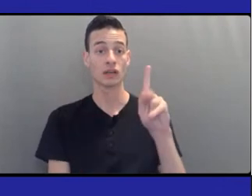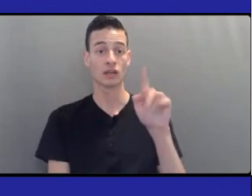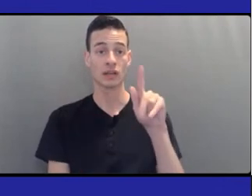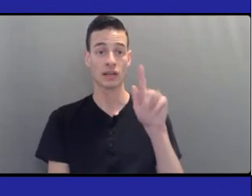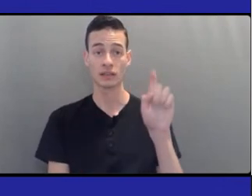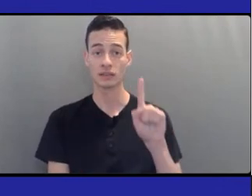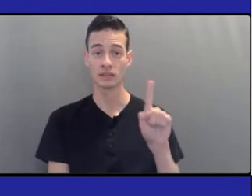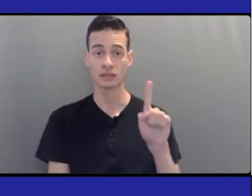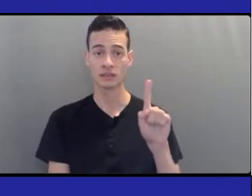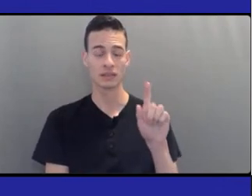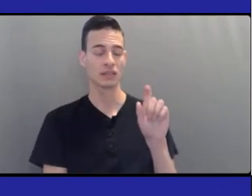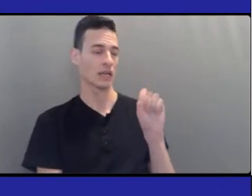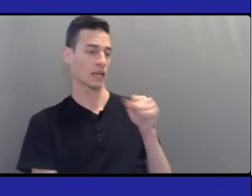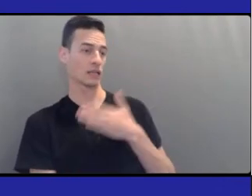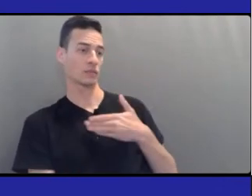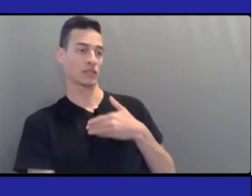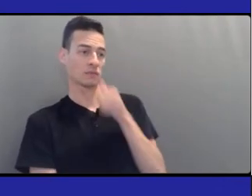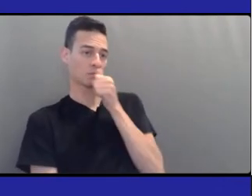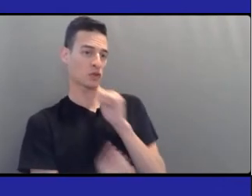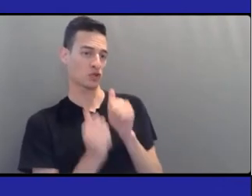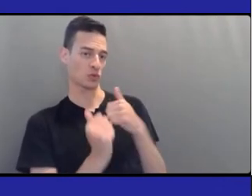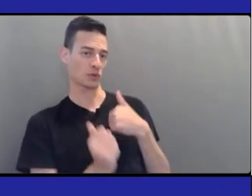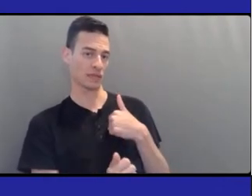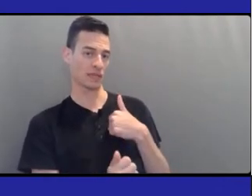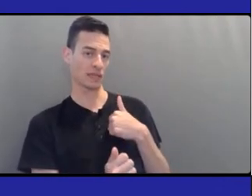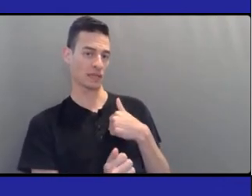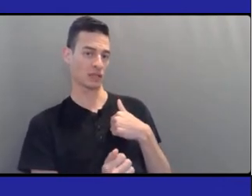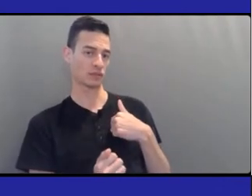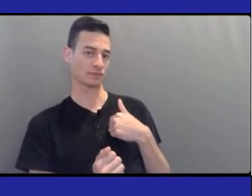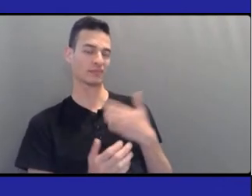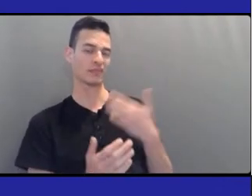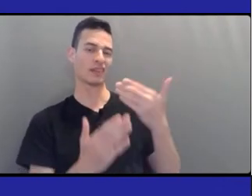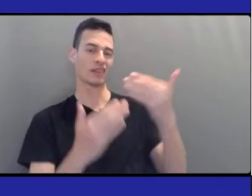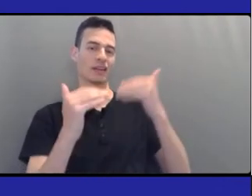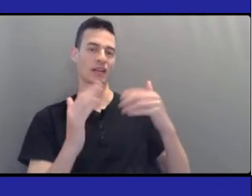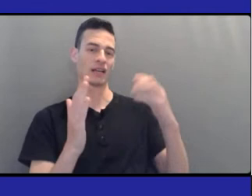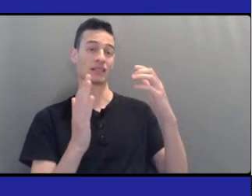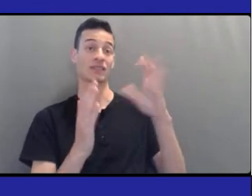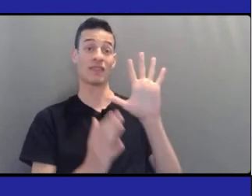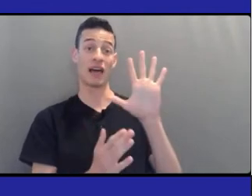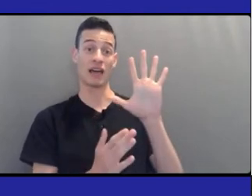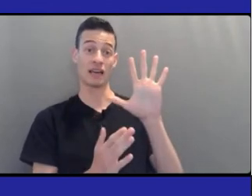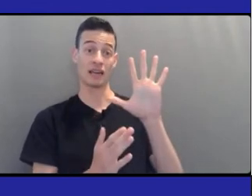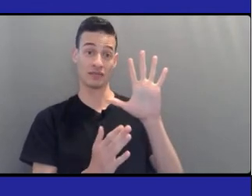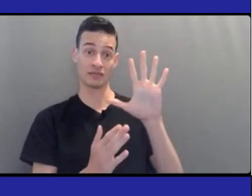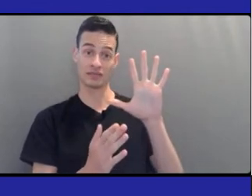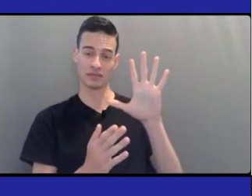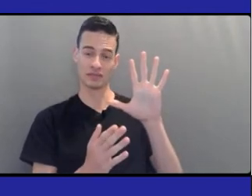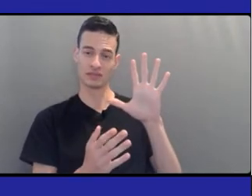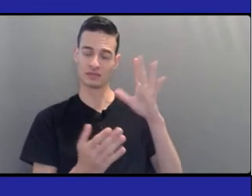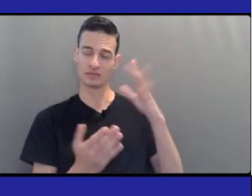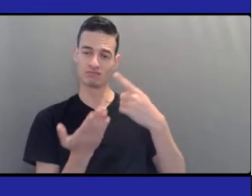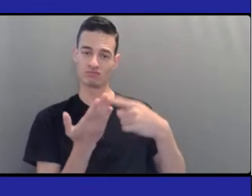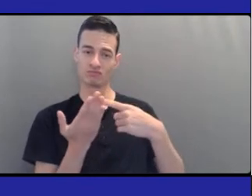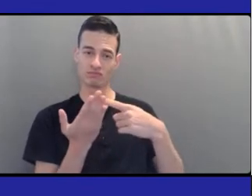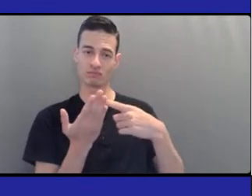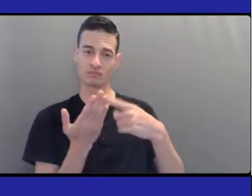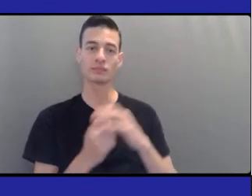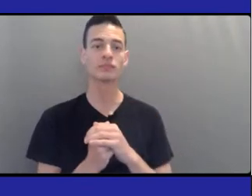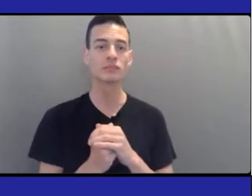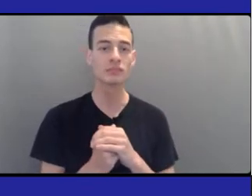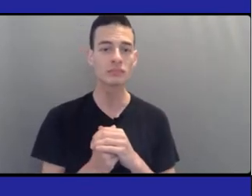patient with me as I read the next following five resolutions. Amending the resolution adopted